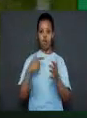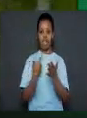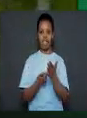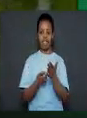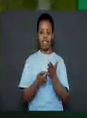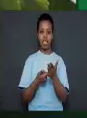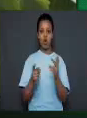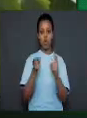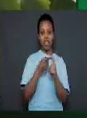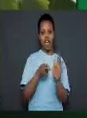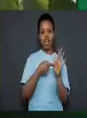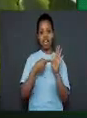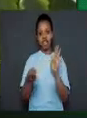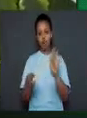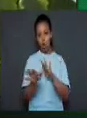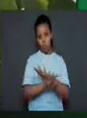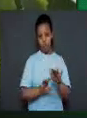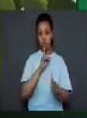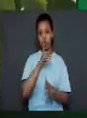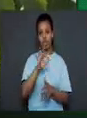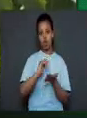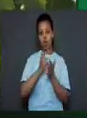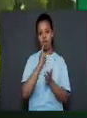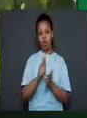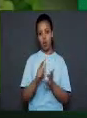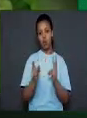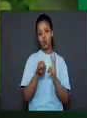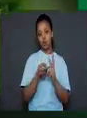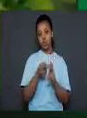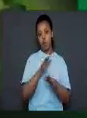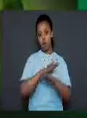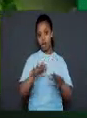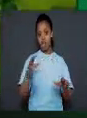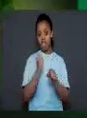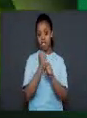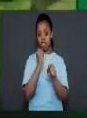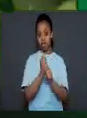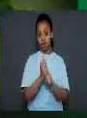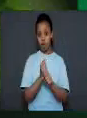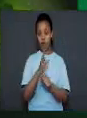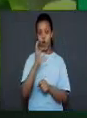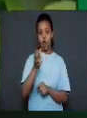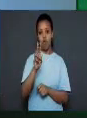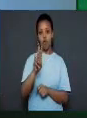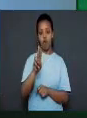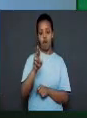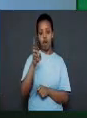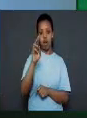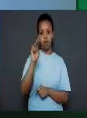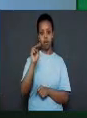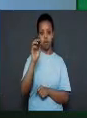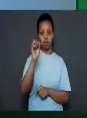layer. The herb layer is made up of ferns,